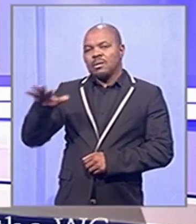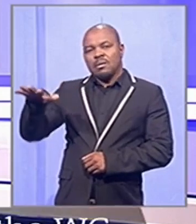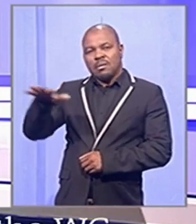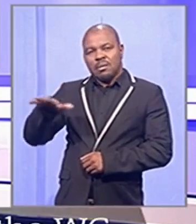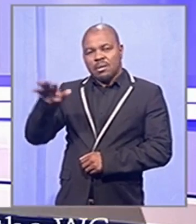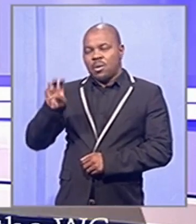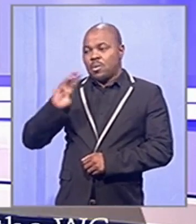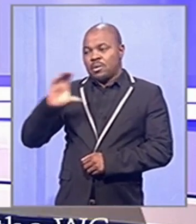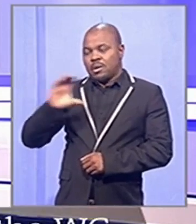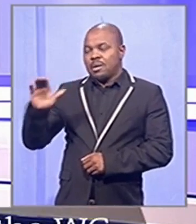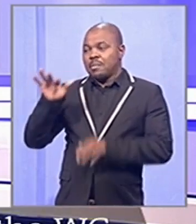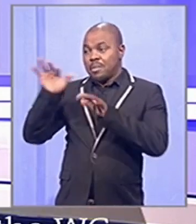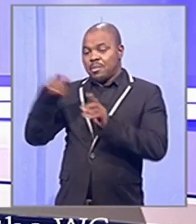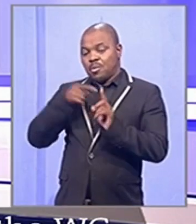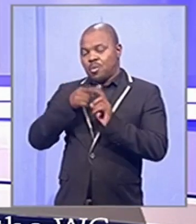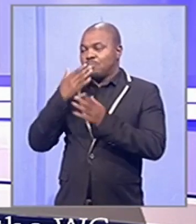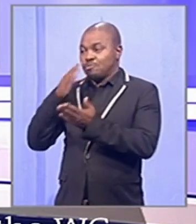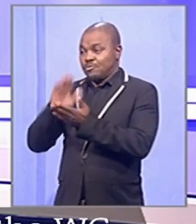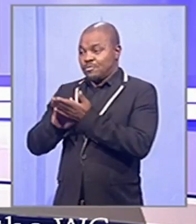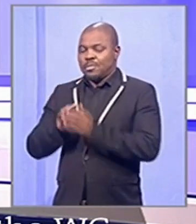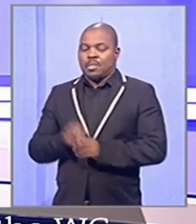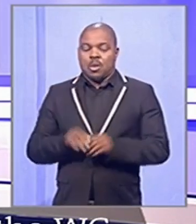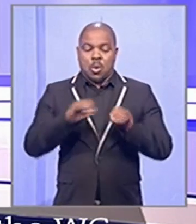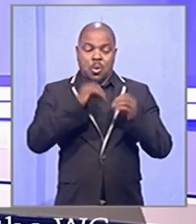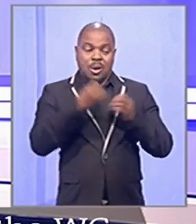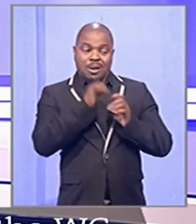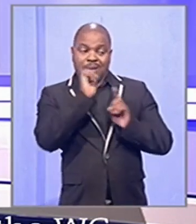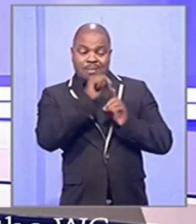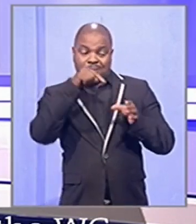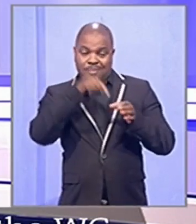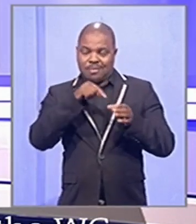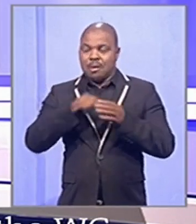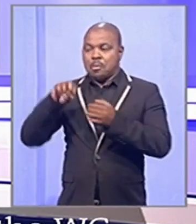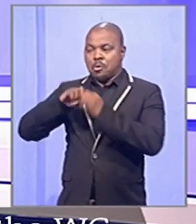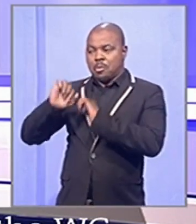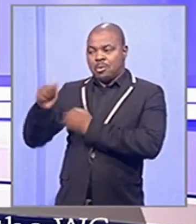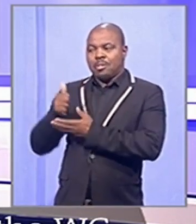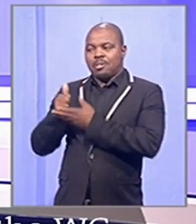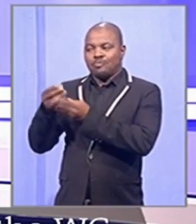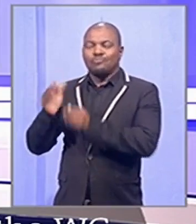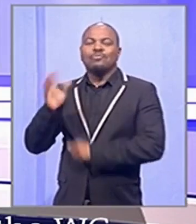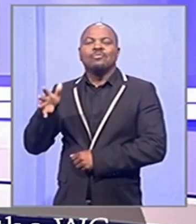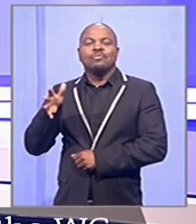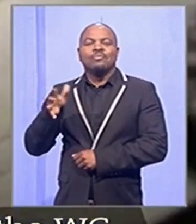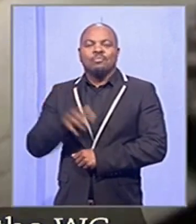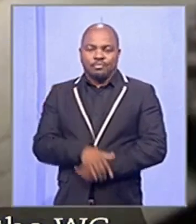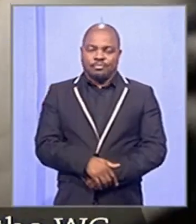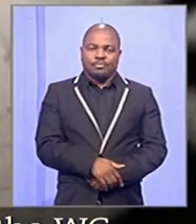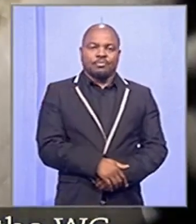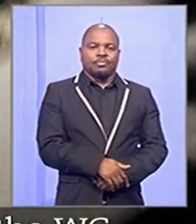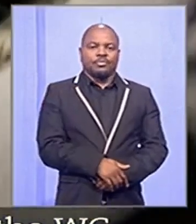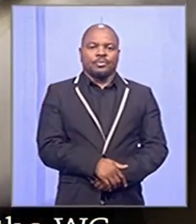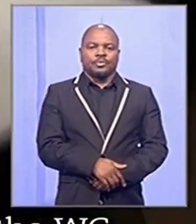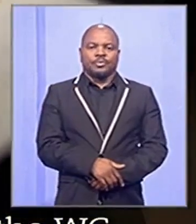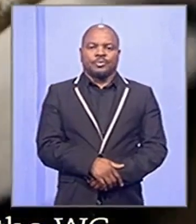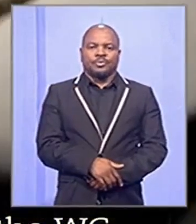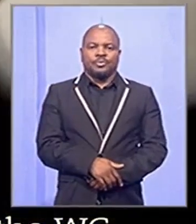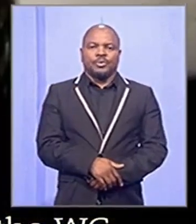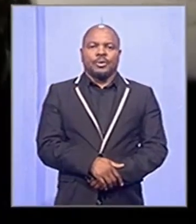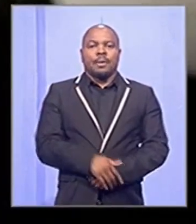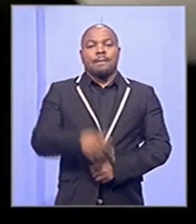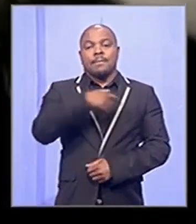Mopresidente wa ANC Cyril Ramaphosa o tshepisitse baahi ba Woolsley le batweng la Buoland Western Cape hore mokga